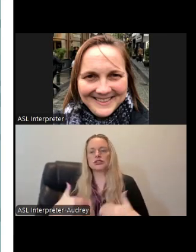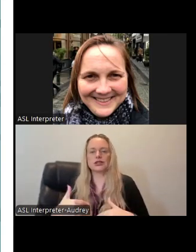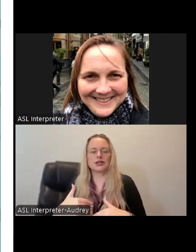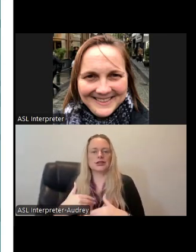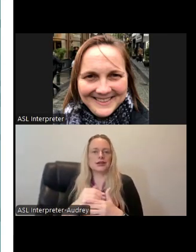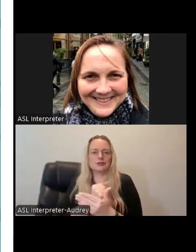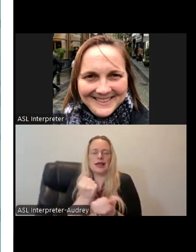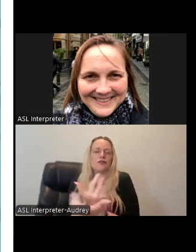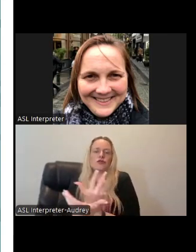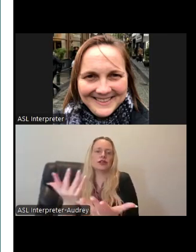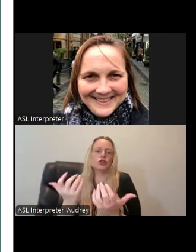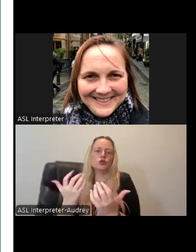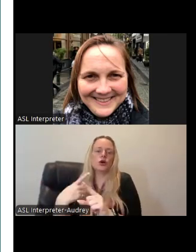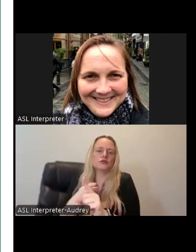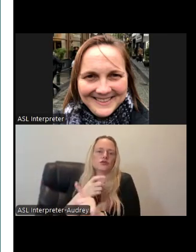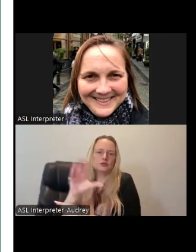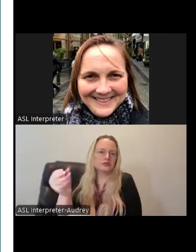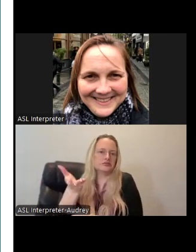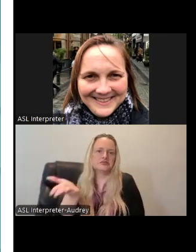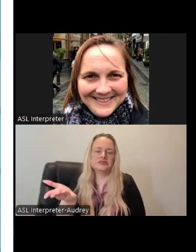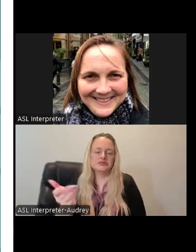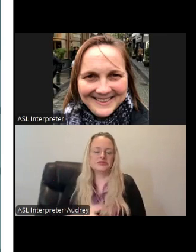that you want to have reflected.